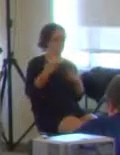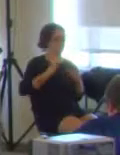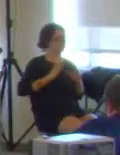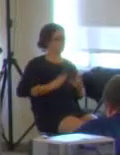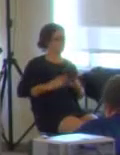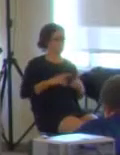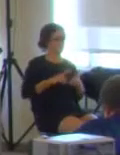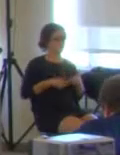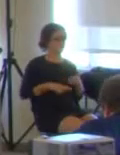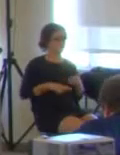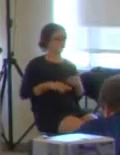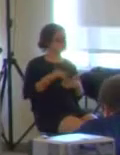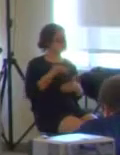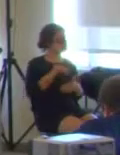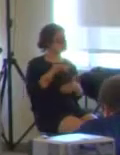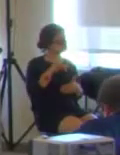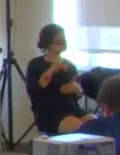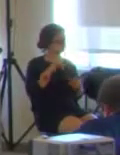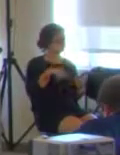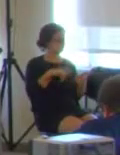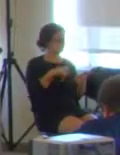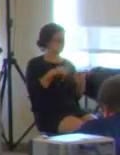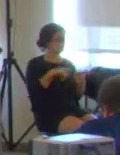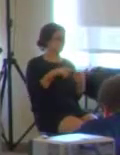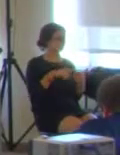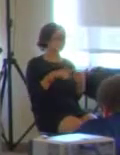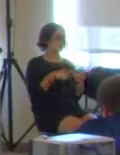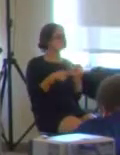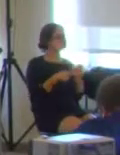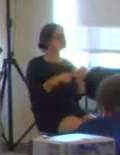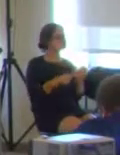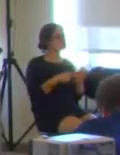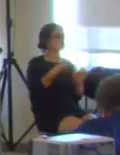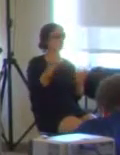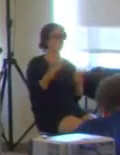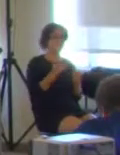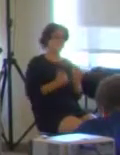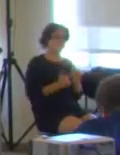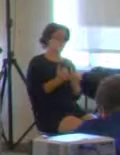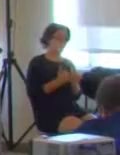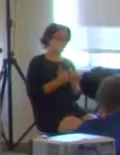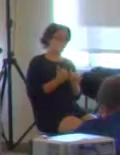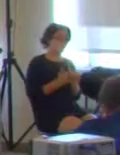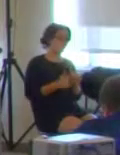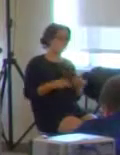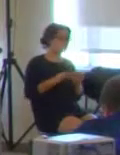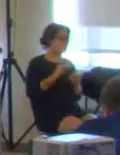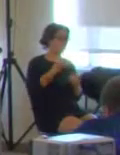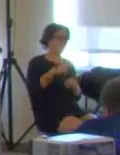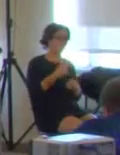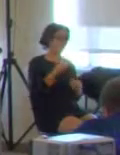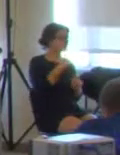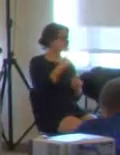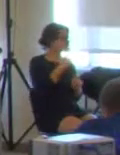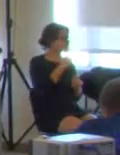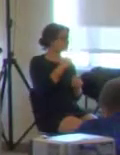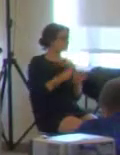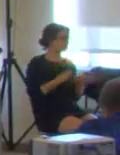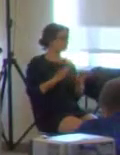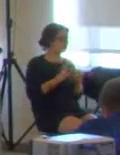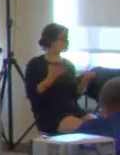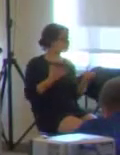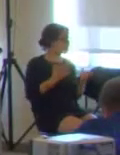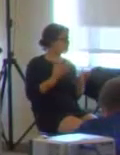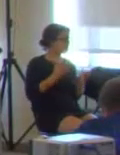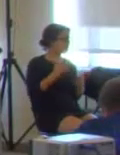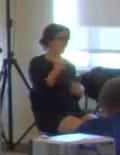It showed that the only thing that really mattered in achieving positive client outcomes was whether